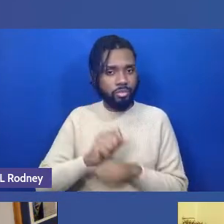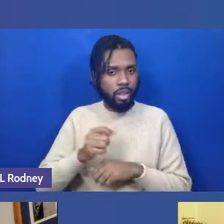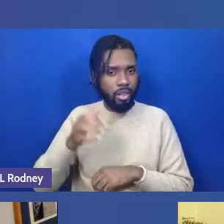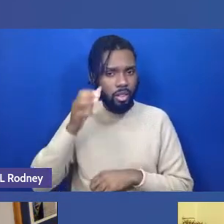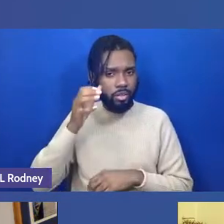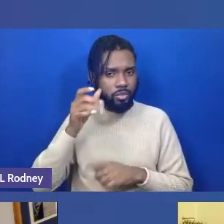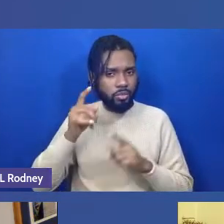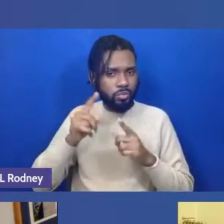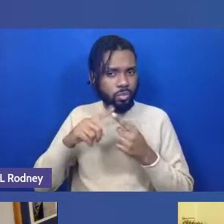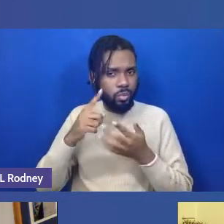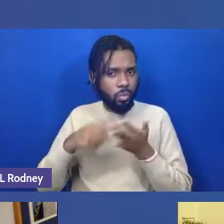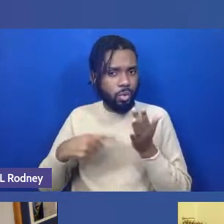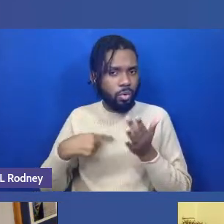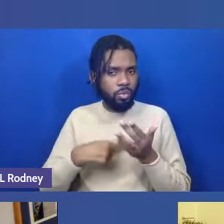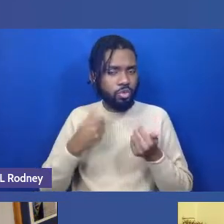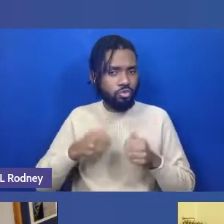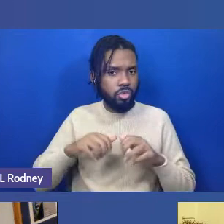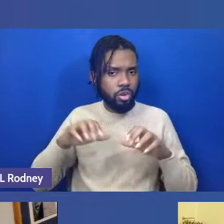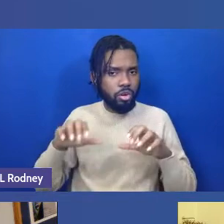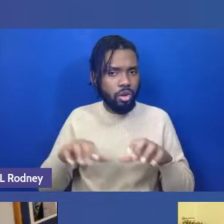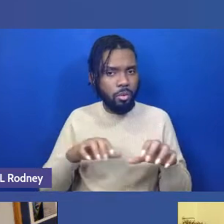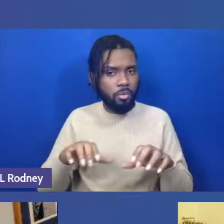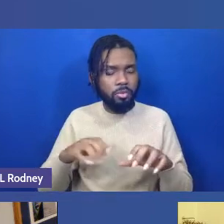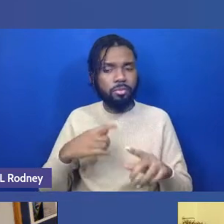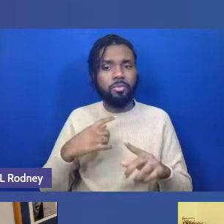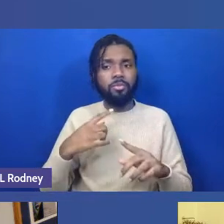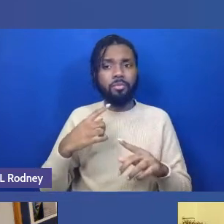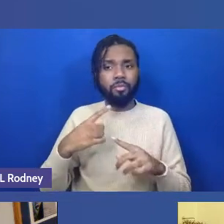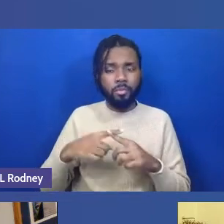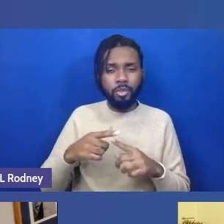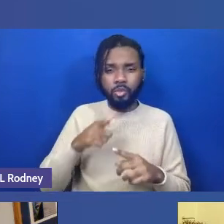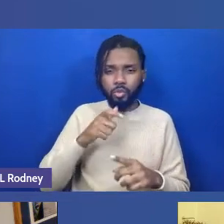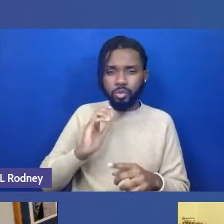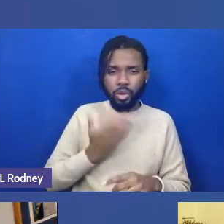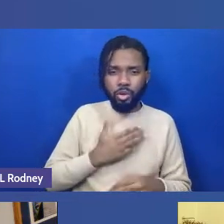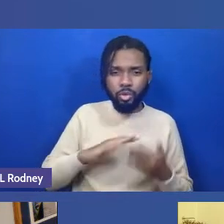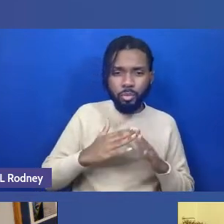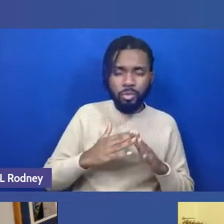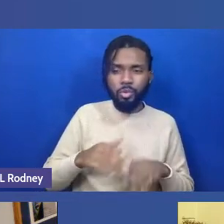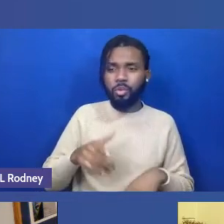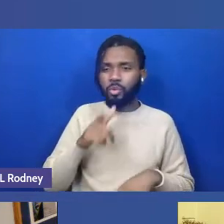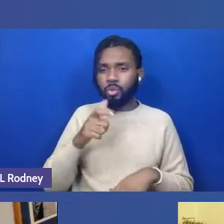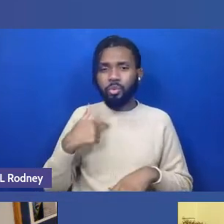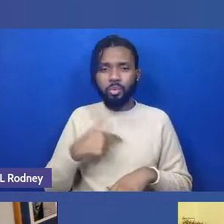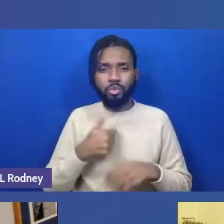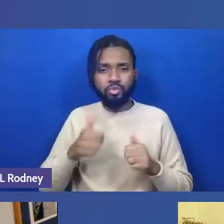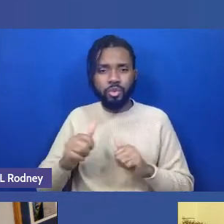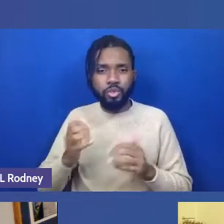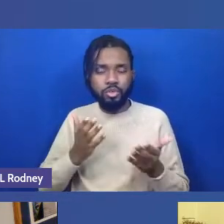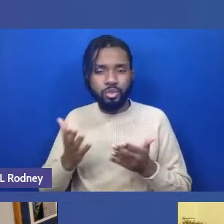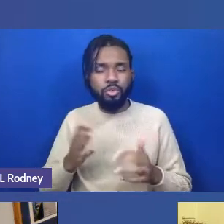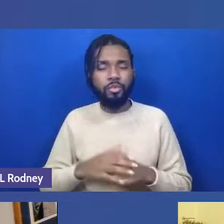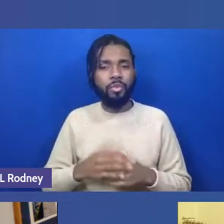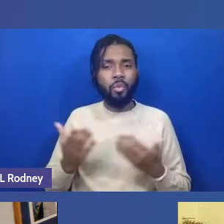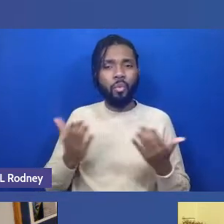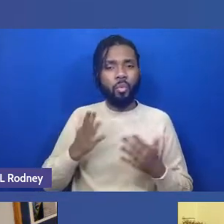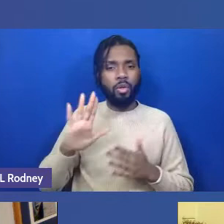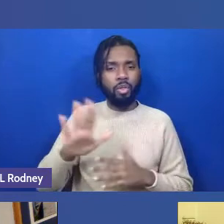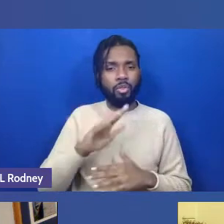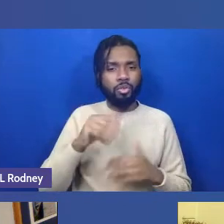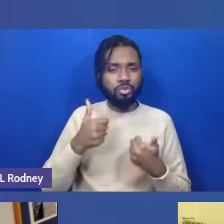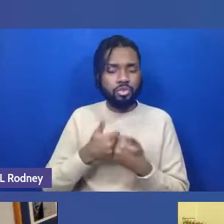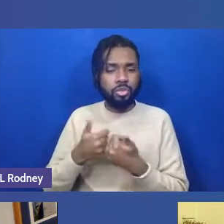to accomplish and who our community is, who's here or who we're trying to serve, what are the challenges, where